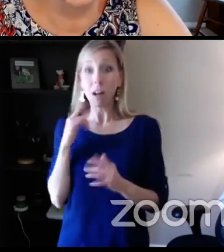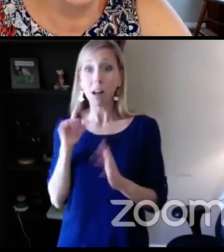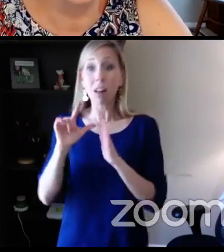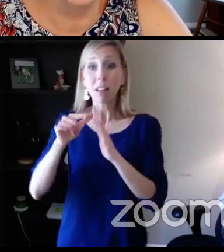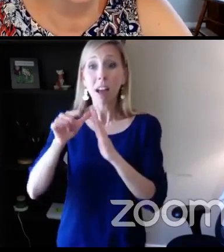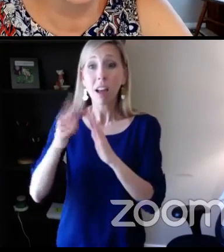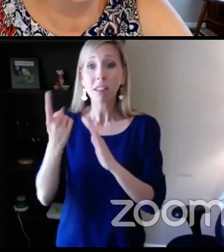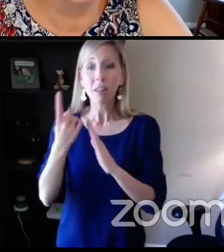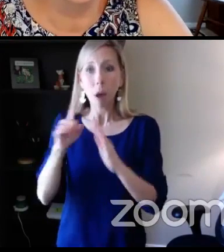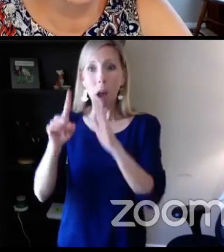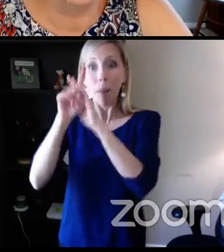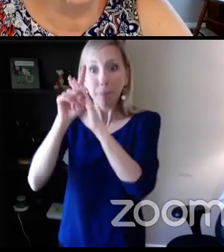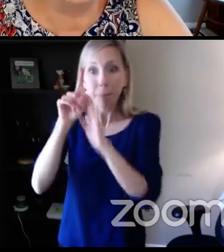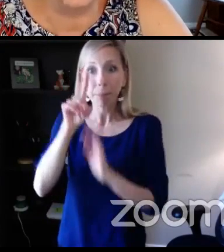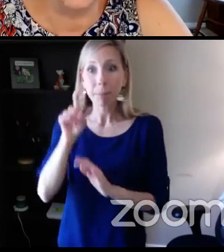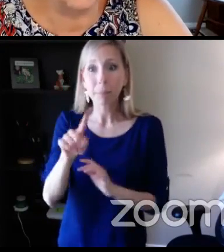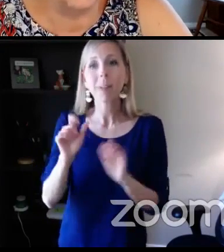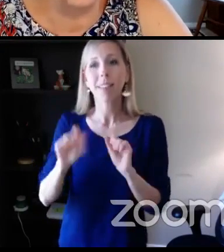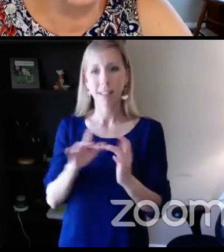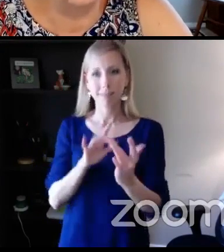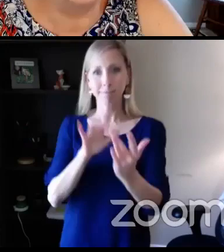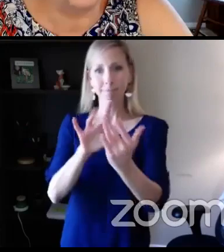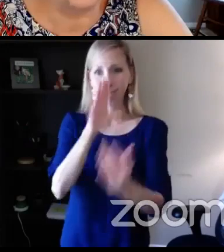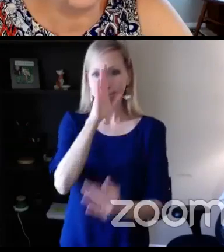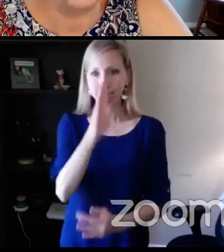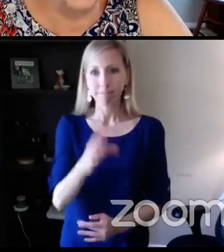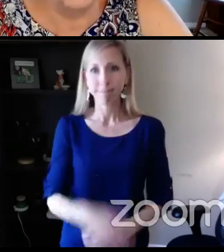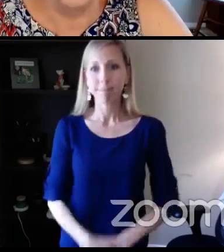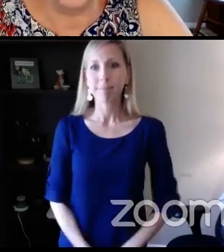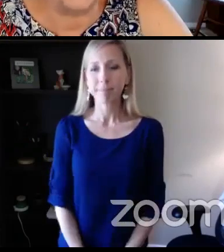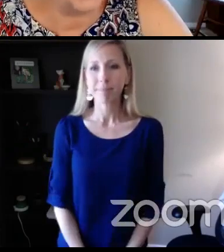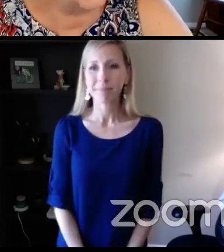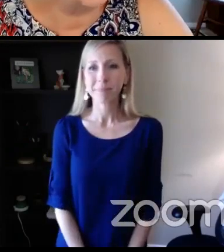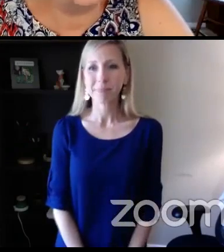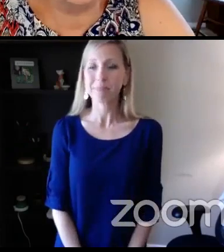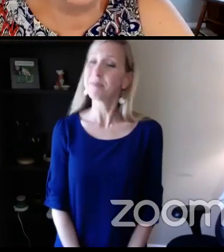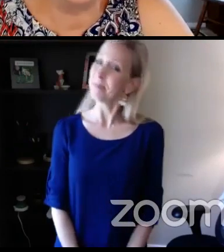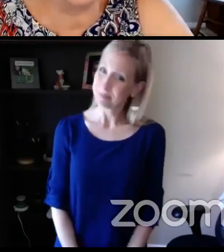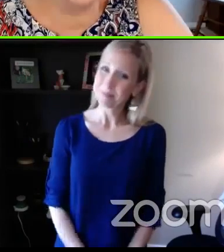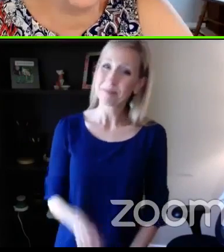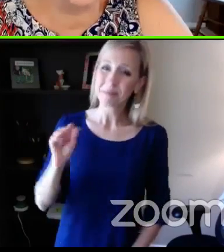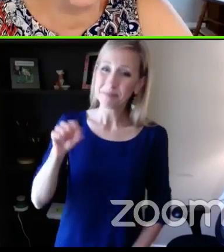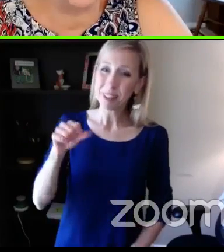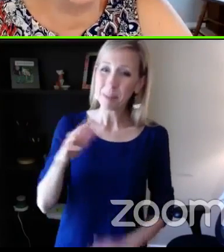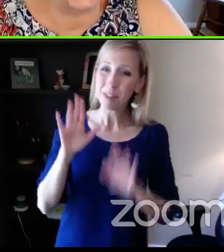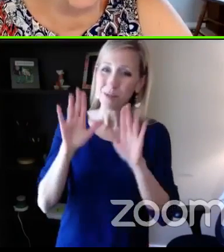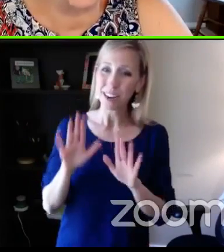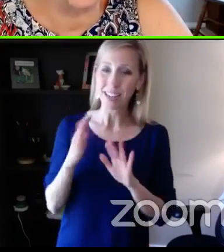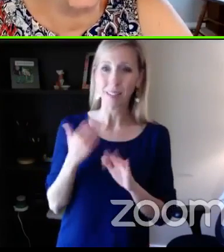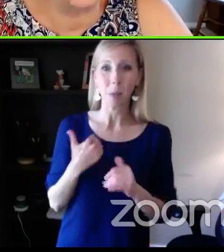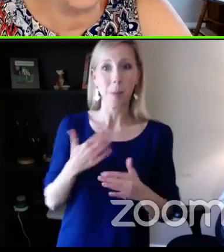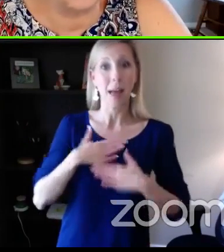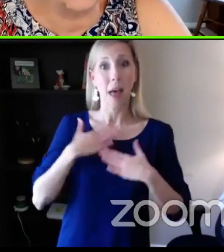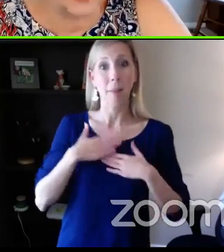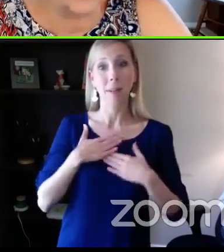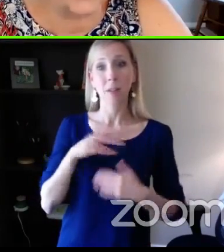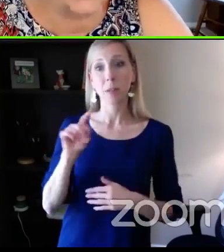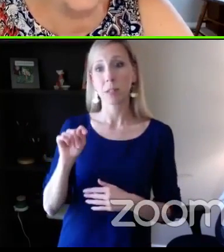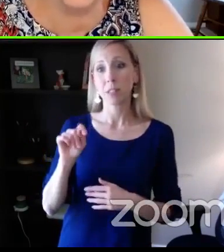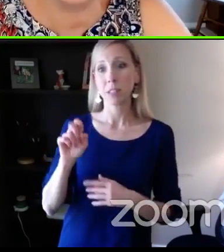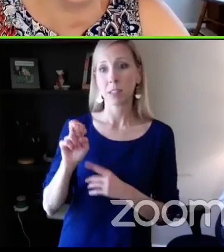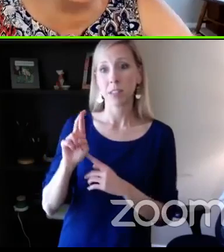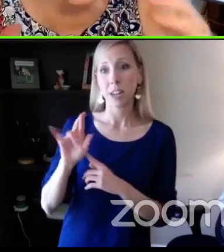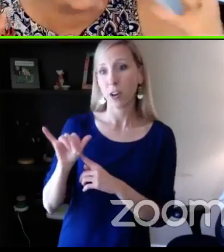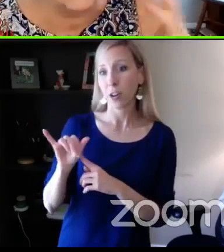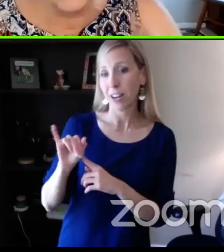they'll be able to contact you directly. Absolutely. Please do. Mm-hmm. Please do. That'd be great. And again, we're happy to have Terry Urban in